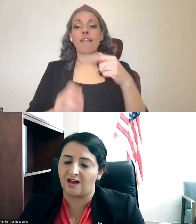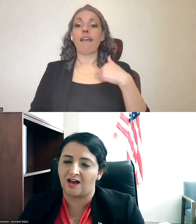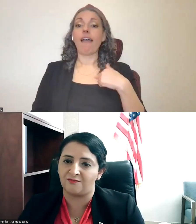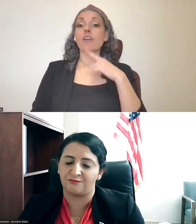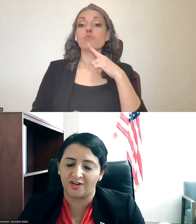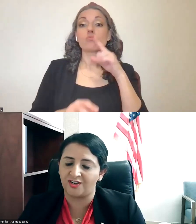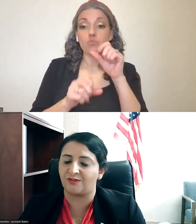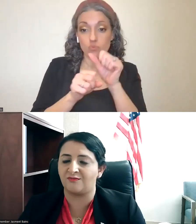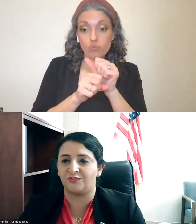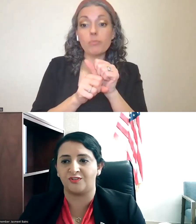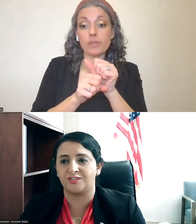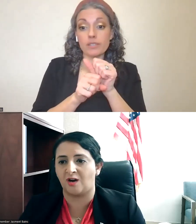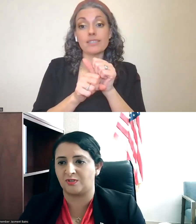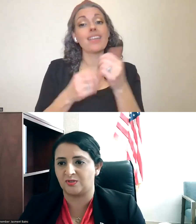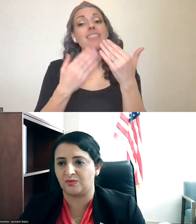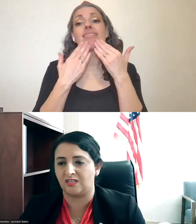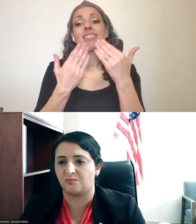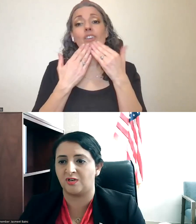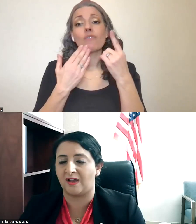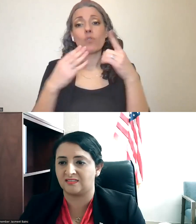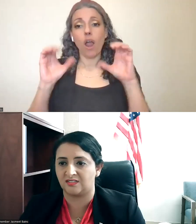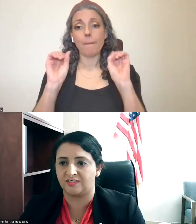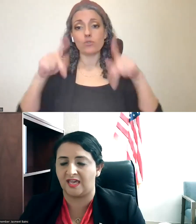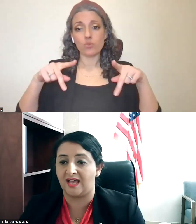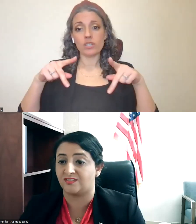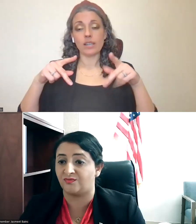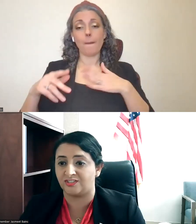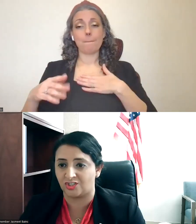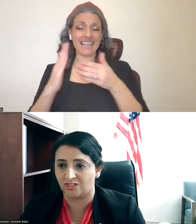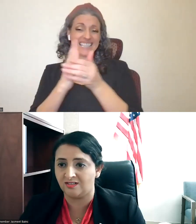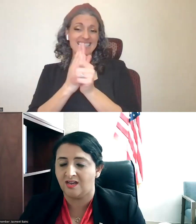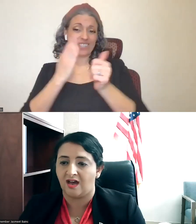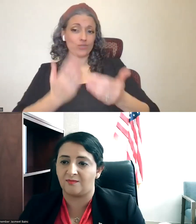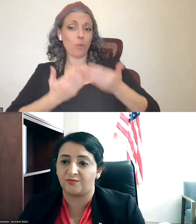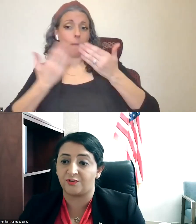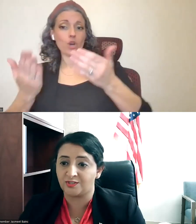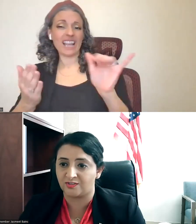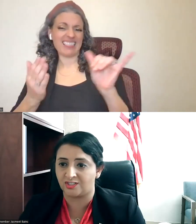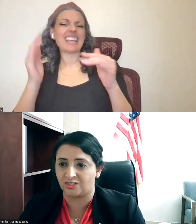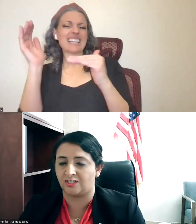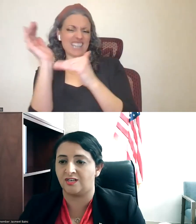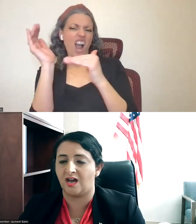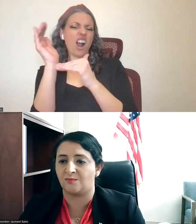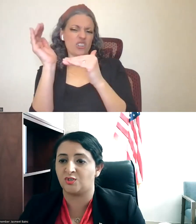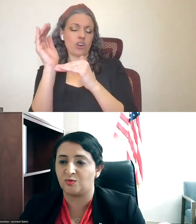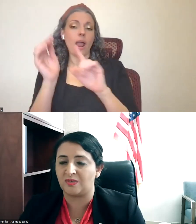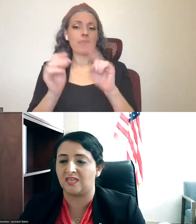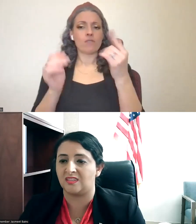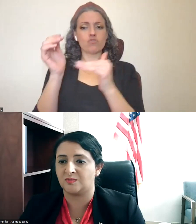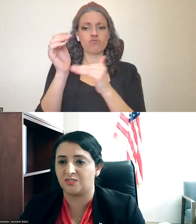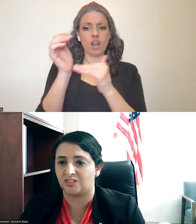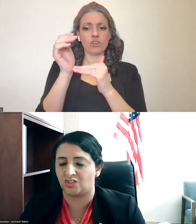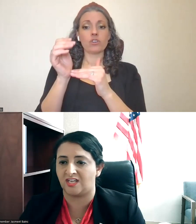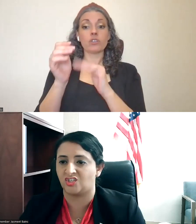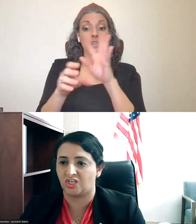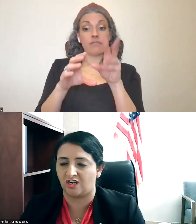definitely very grateful for this opportunity to bring my skill set as a physician. I am the first physician to be in